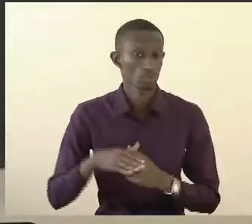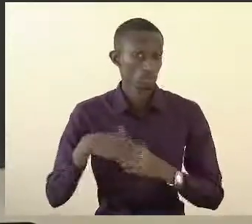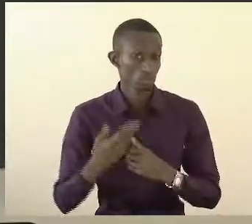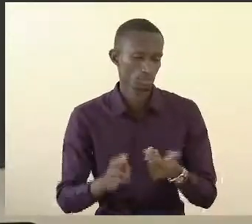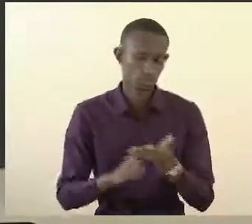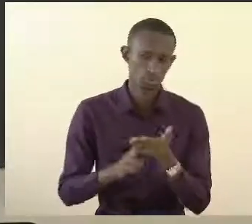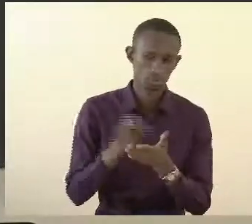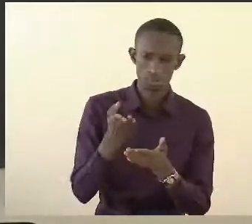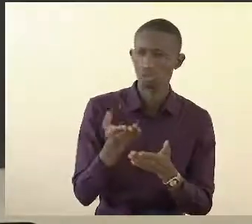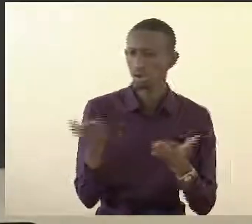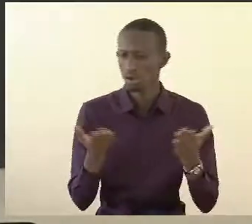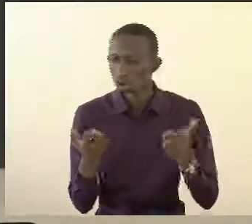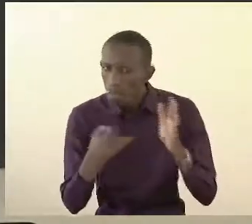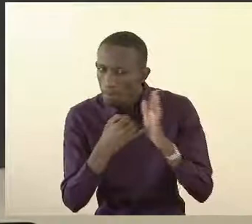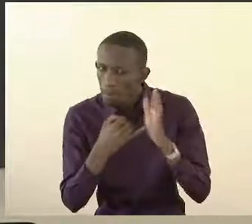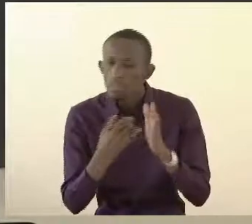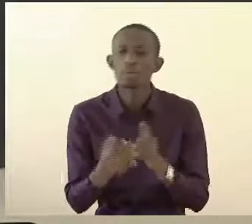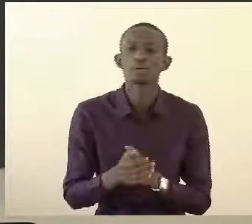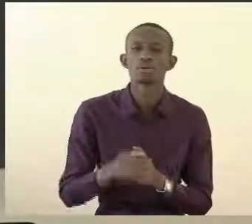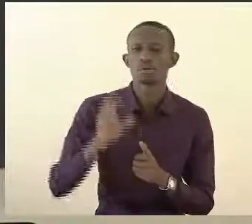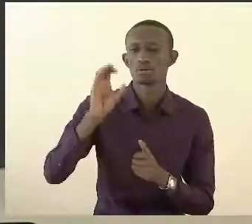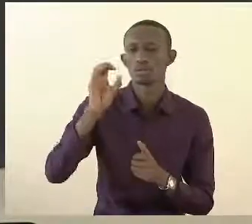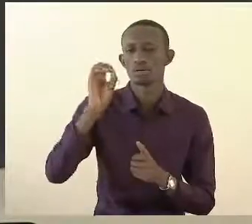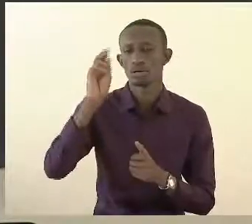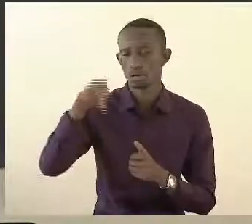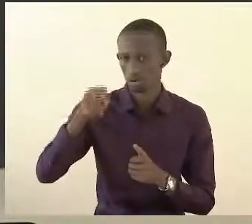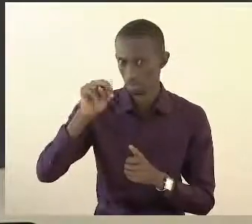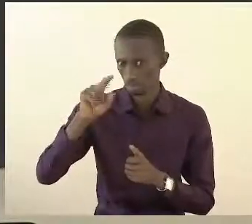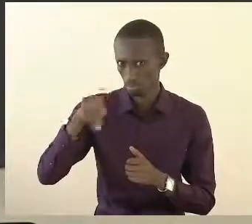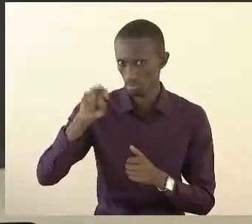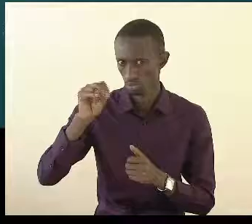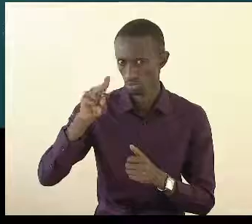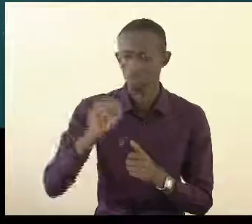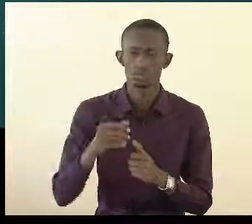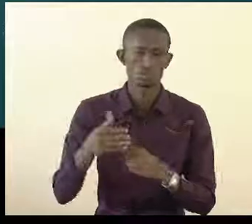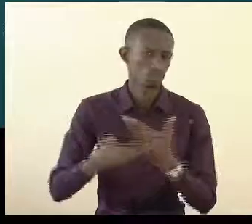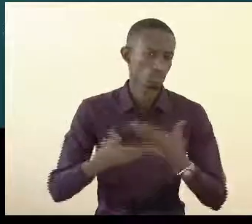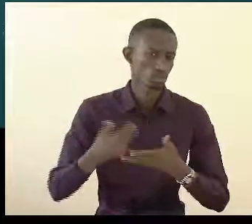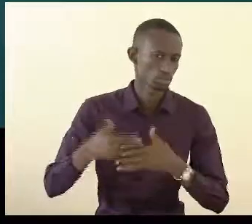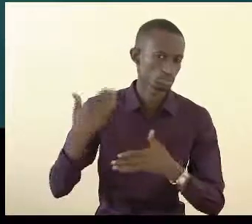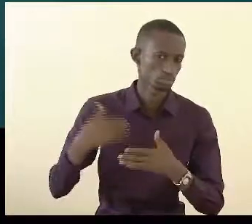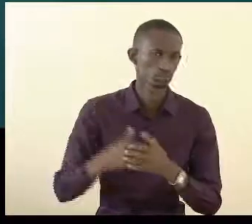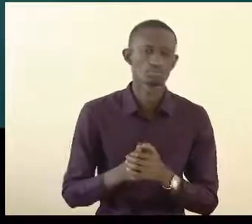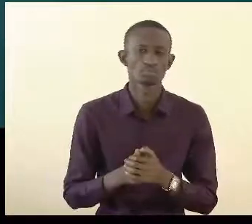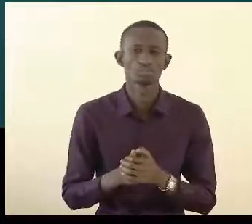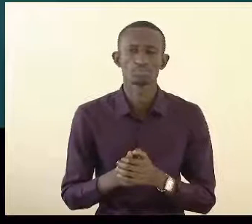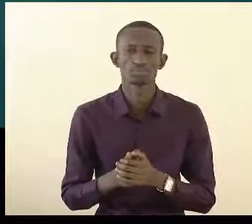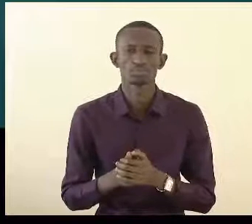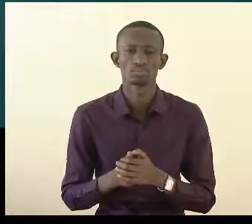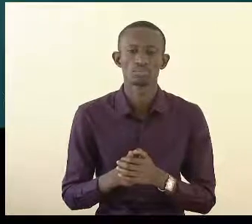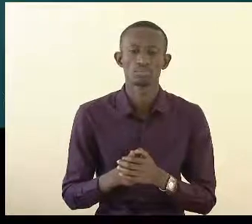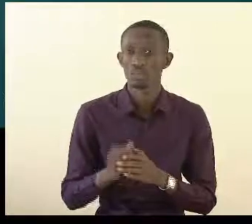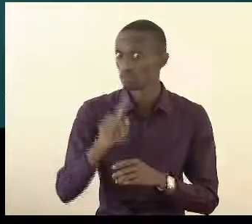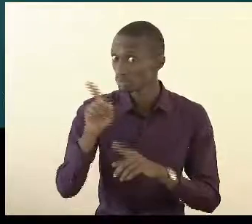identify the compounds which have been described in the problem. And for the third question, which is this